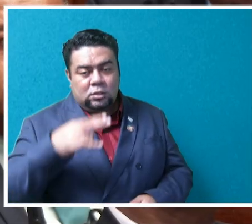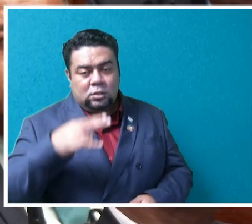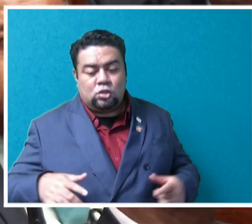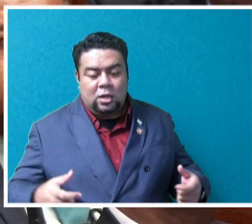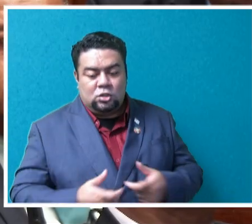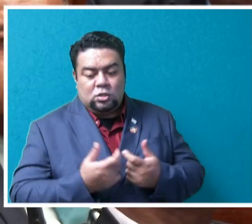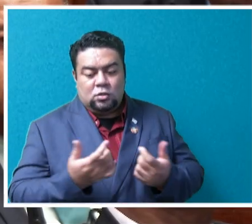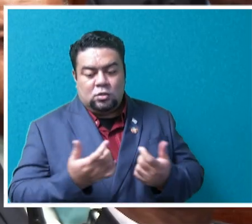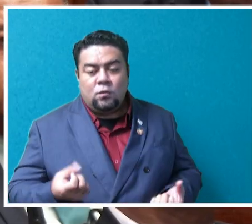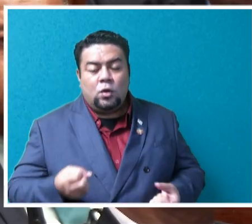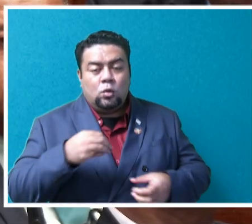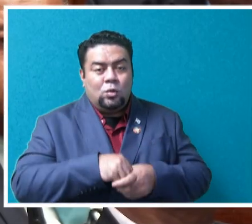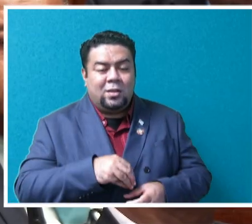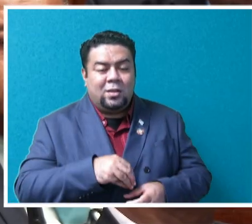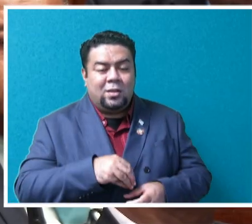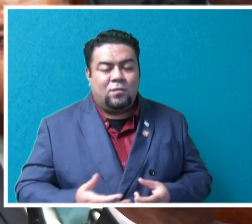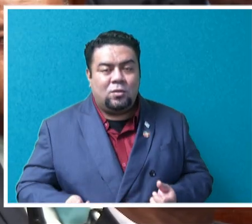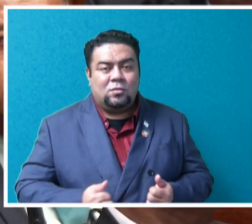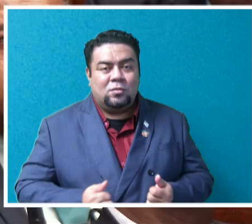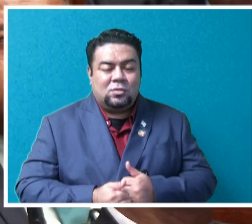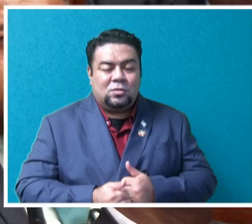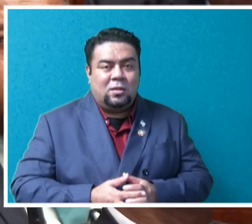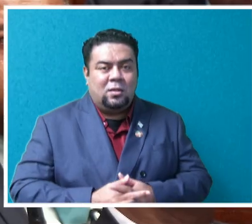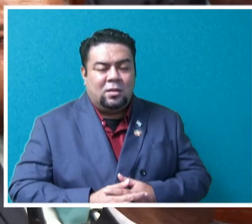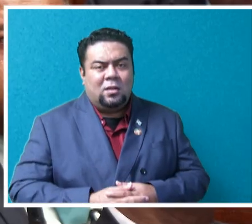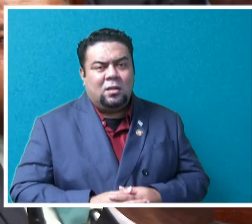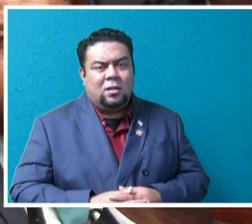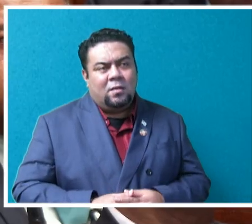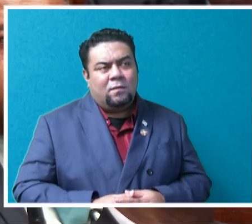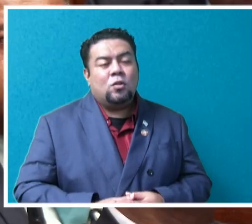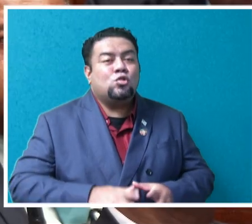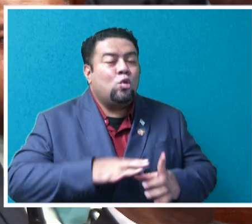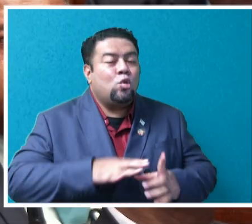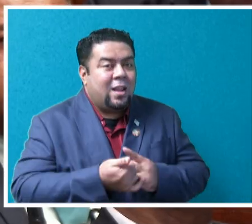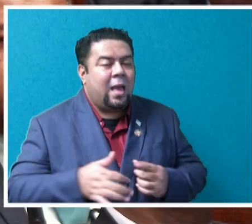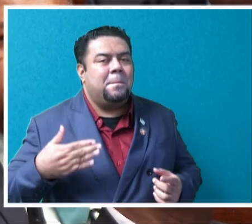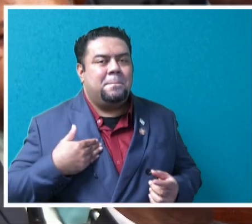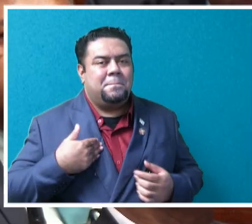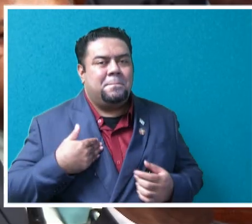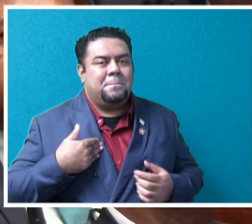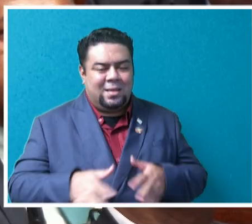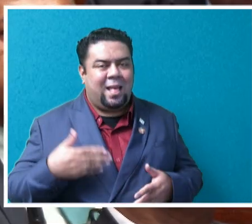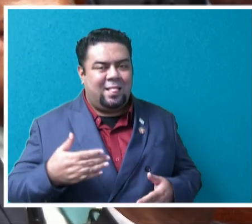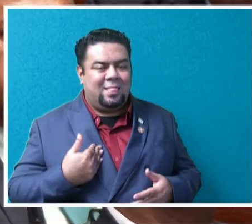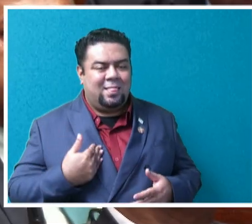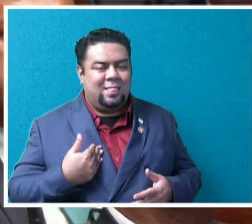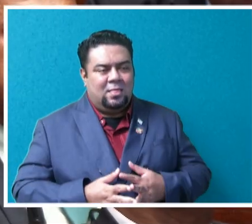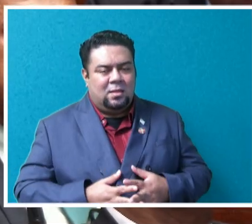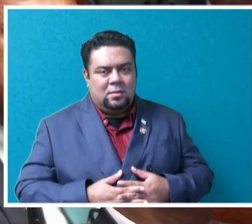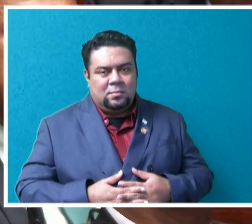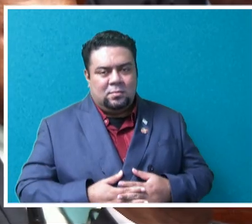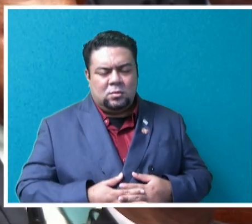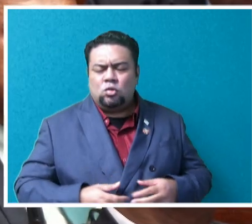drugs crisis and associated social and public health pressures. Strong traditional